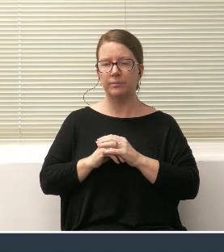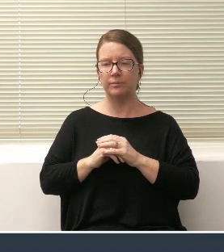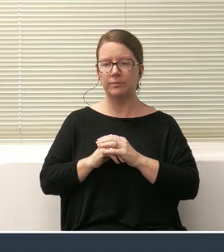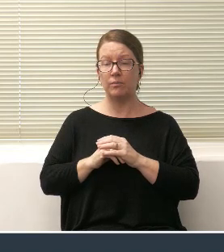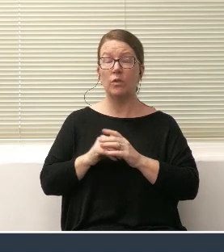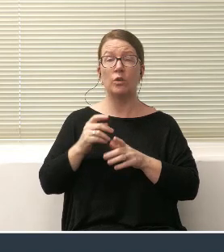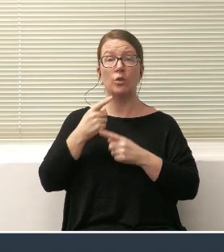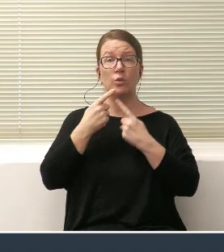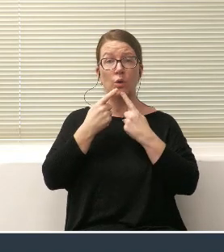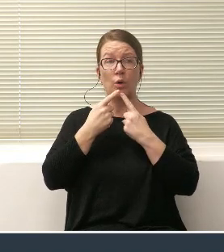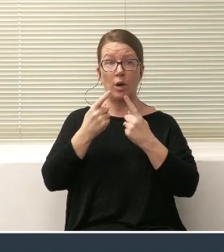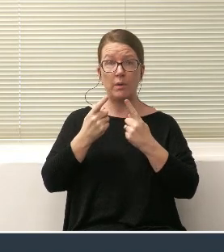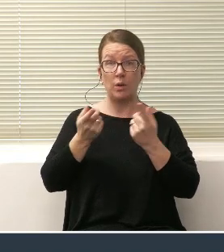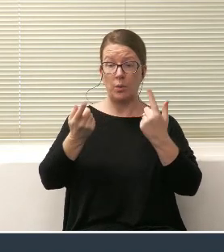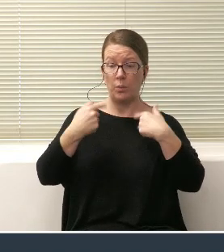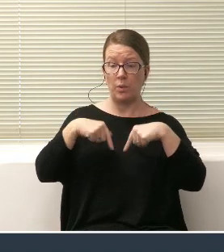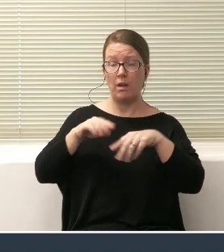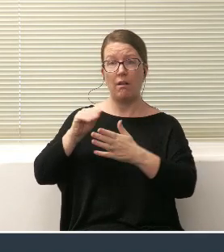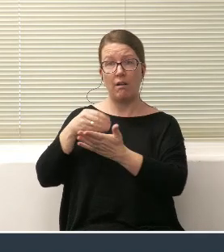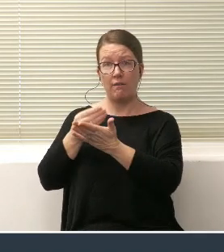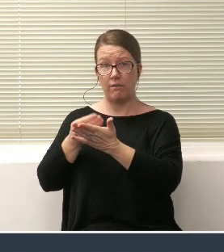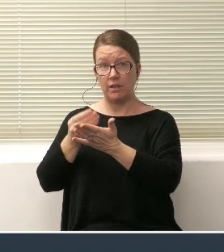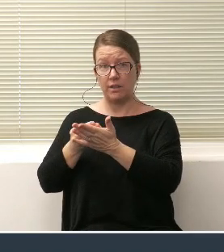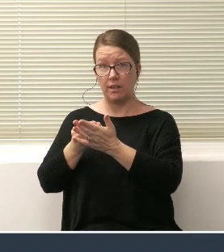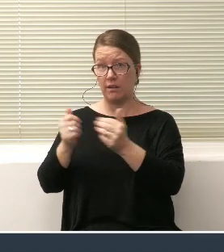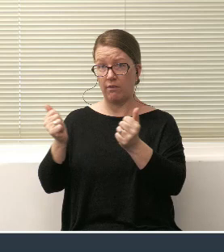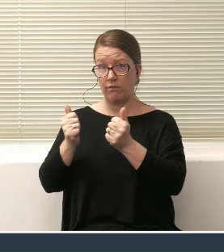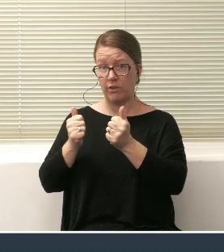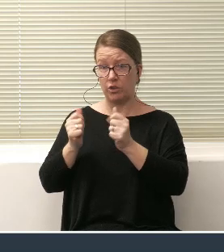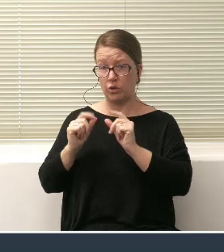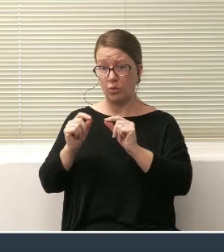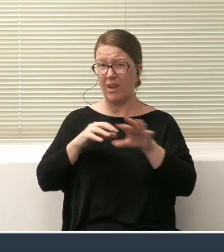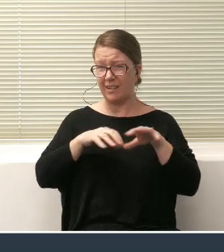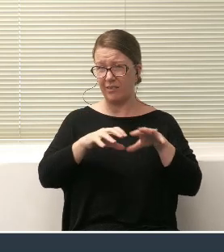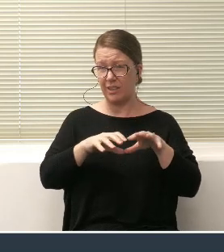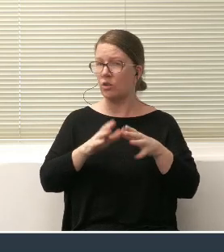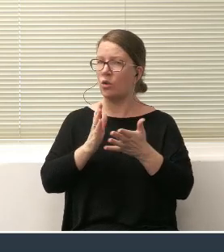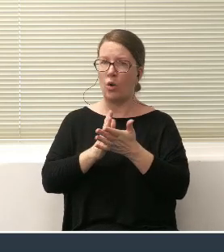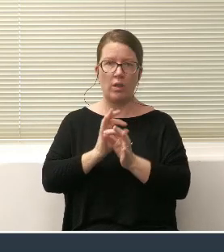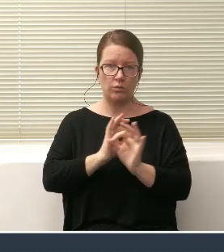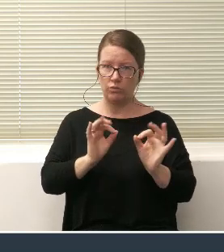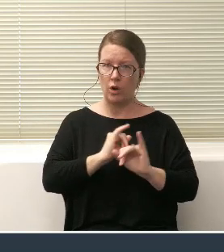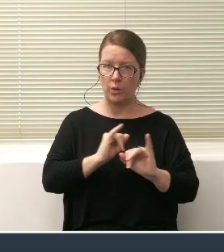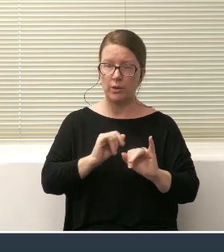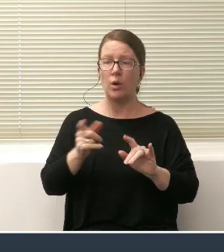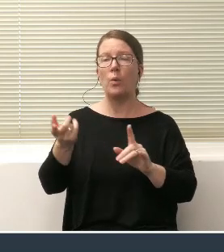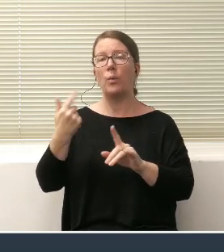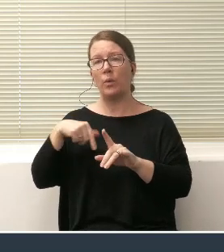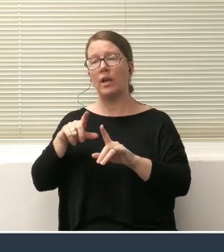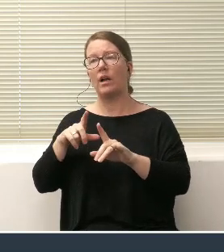on that we're funding things we already do, we're actually not. We're